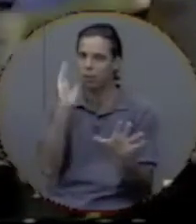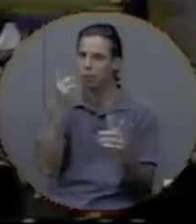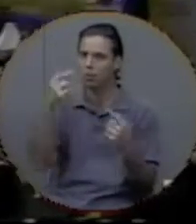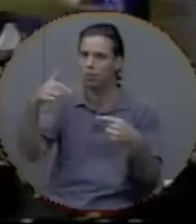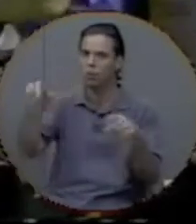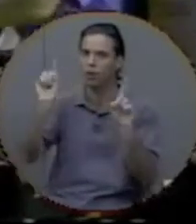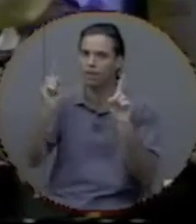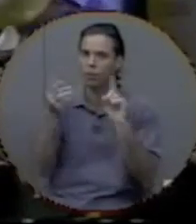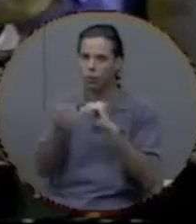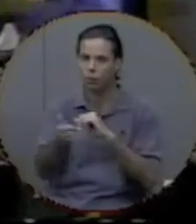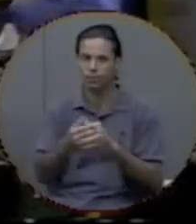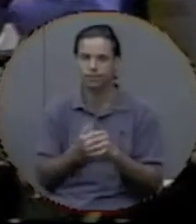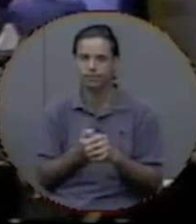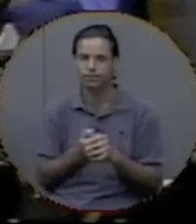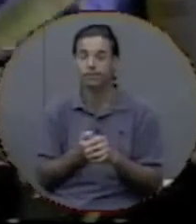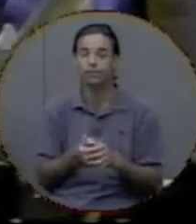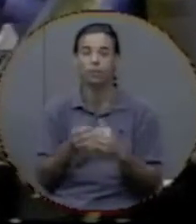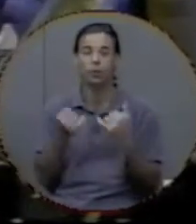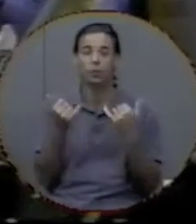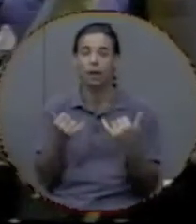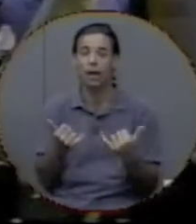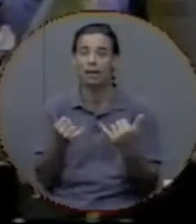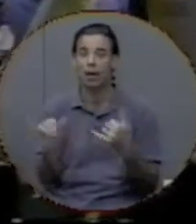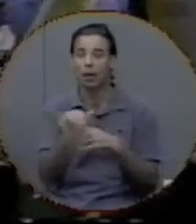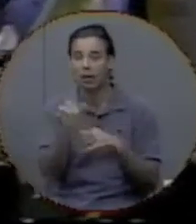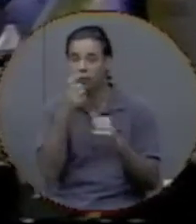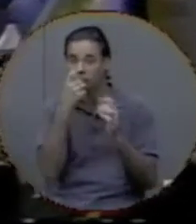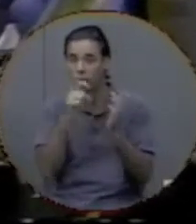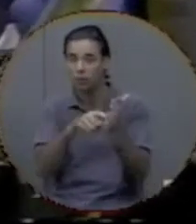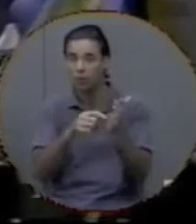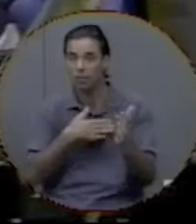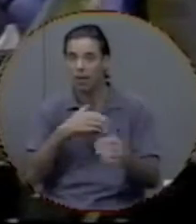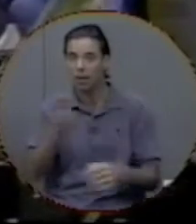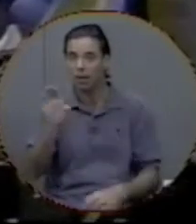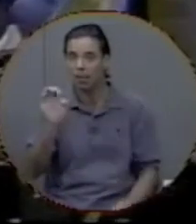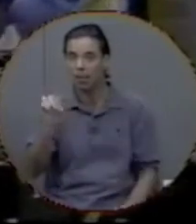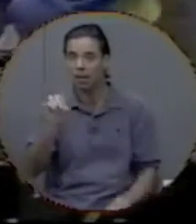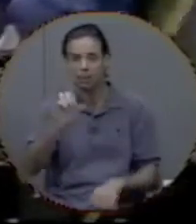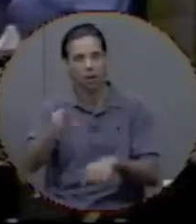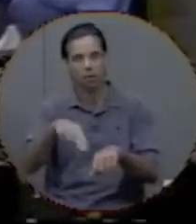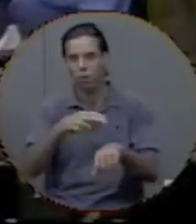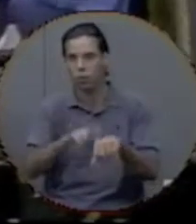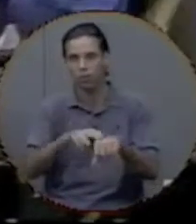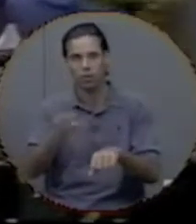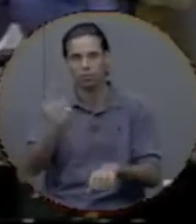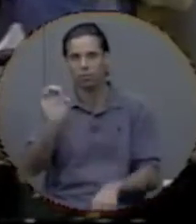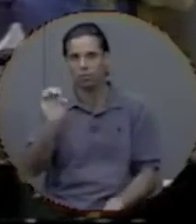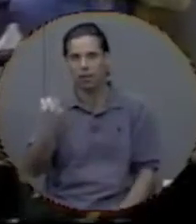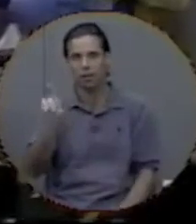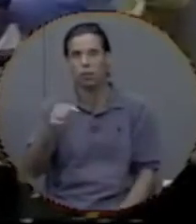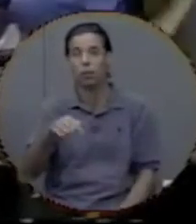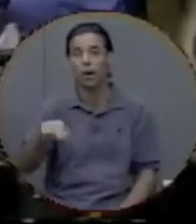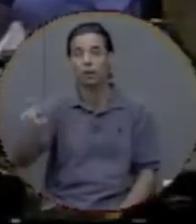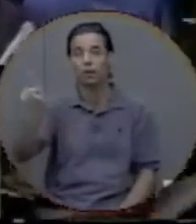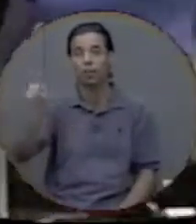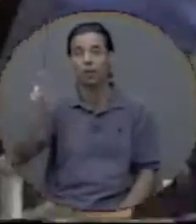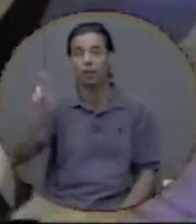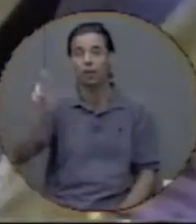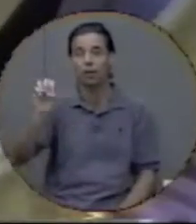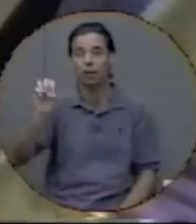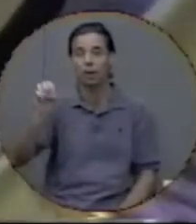you. Right now, as you noticed, my bed is not a normal bed. When I was up at the rehab,